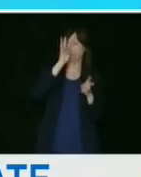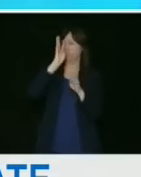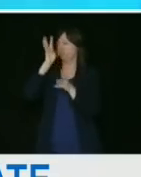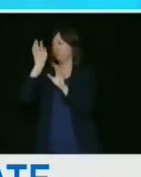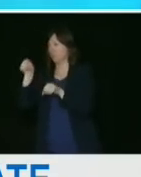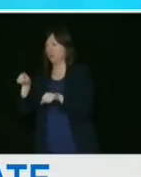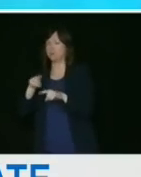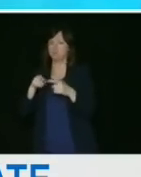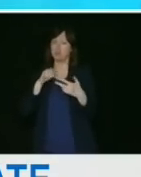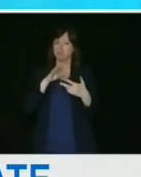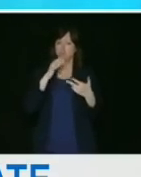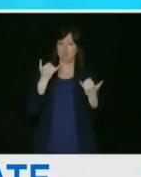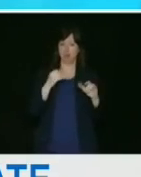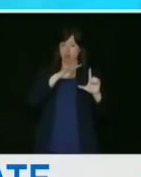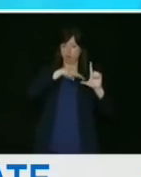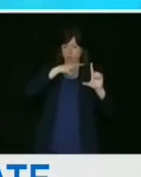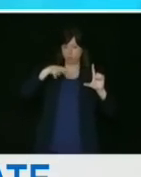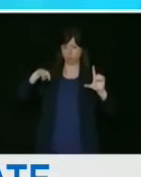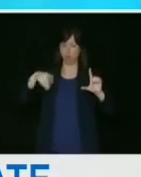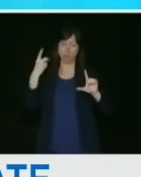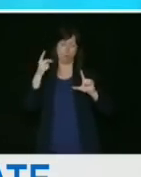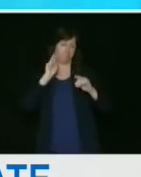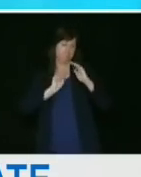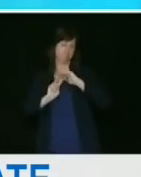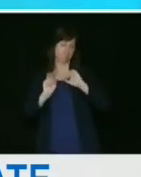the possibilities.